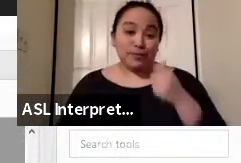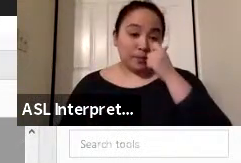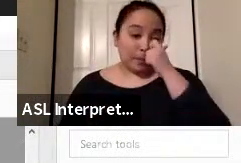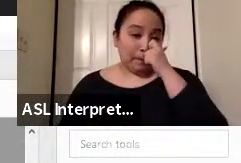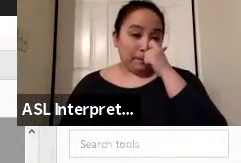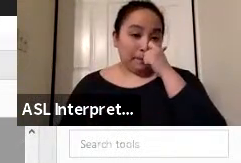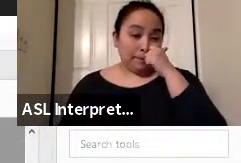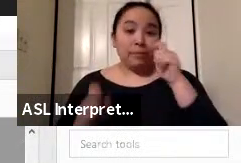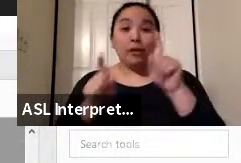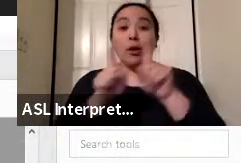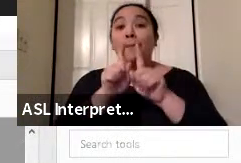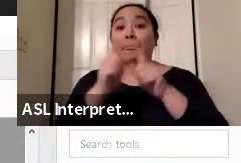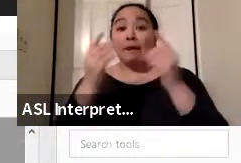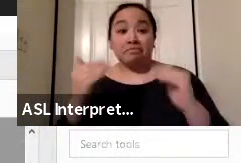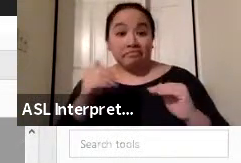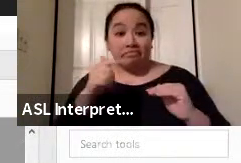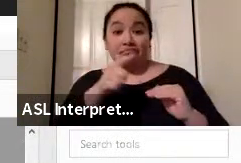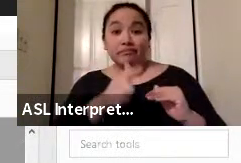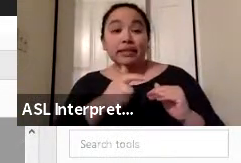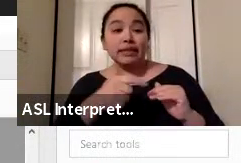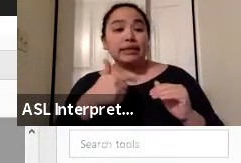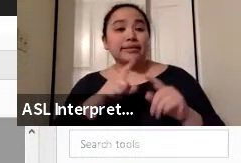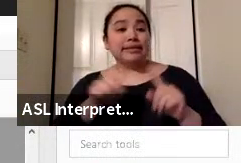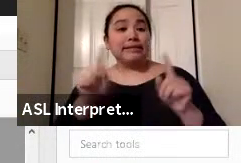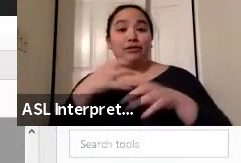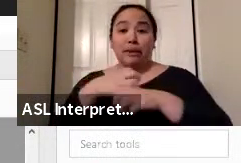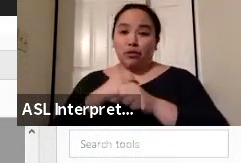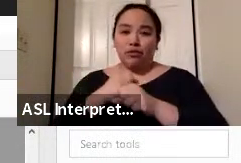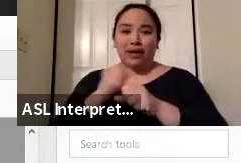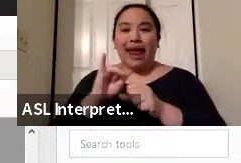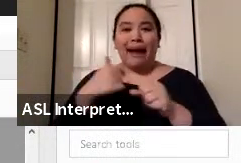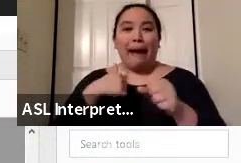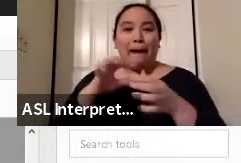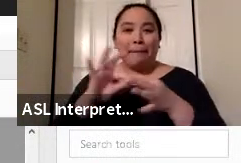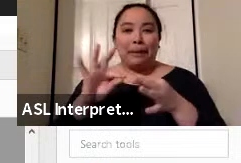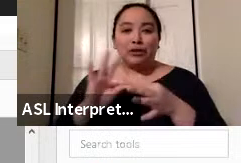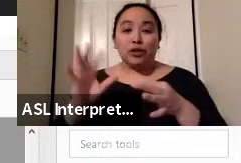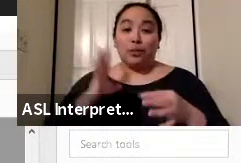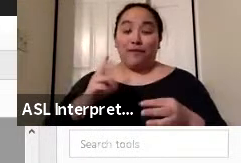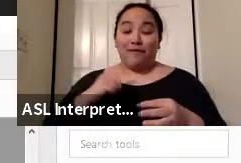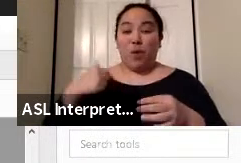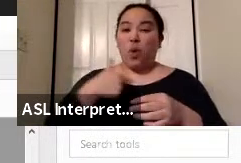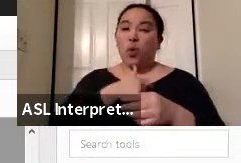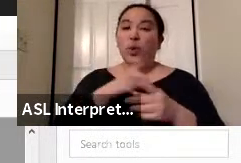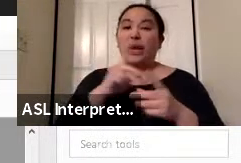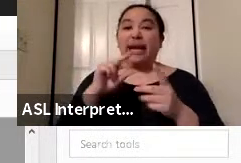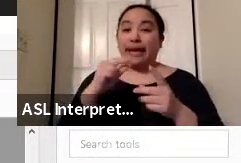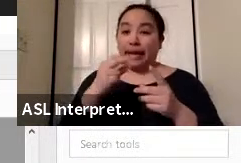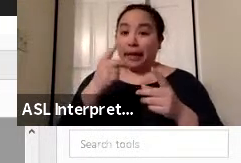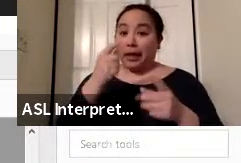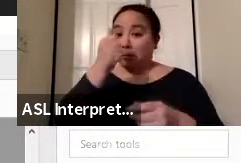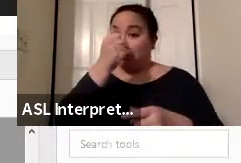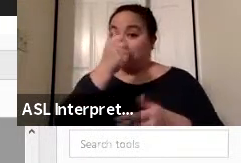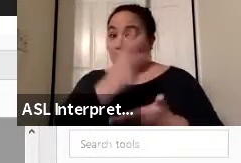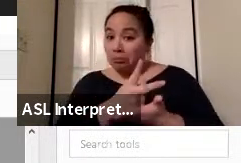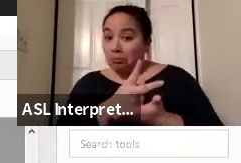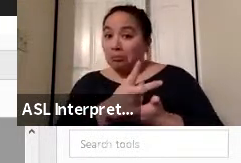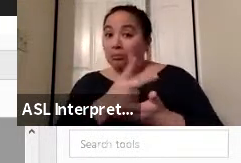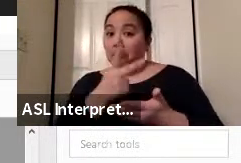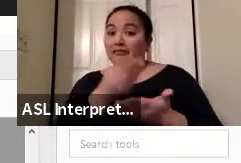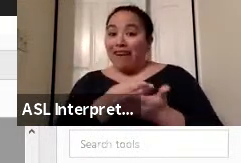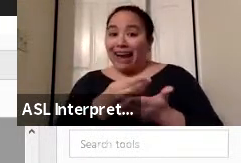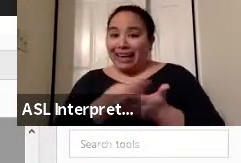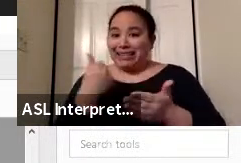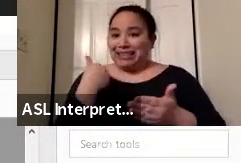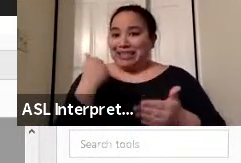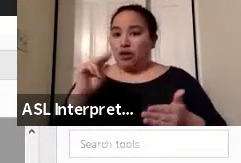The next slide, just a summary of, as I mentioned earlier, we closed on the financing and started construction in August 2020. So we